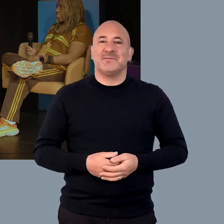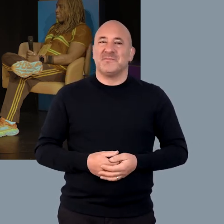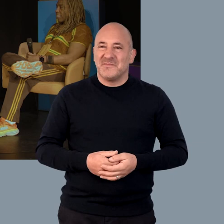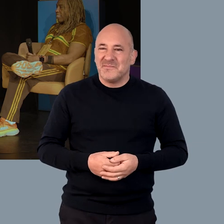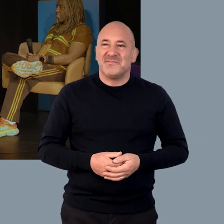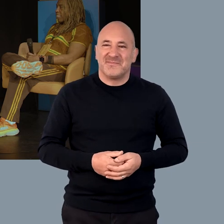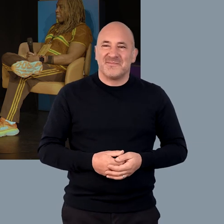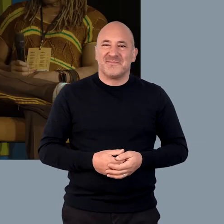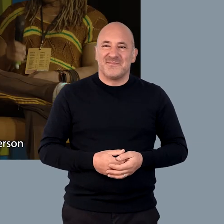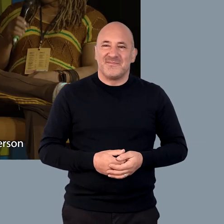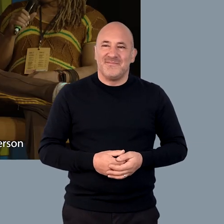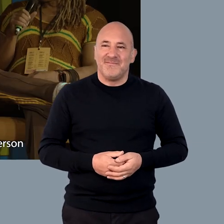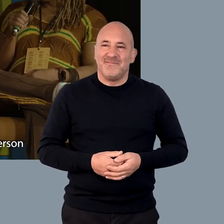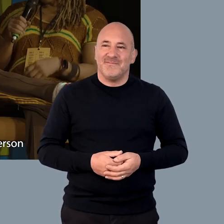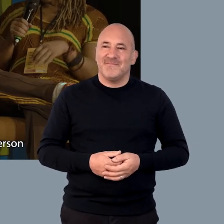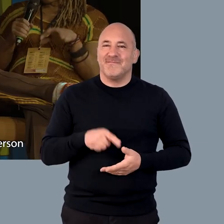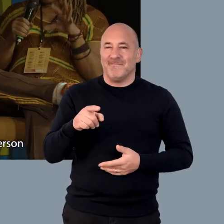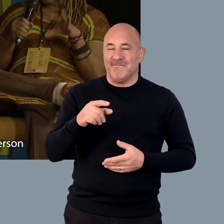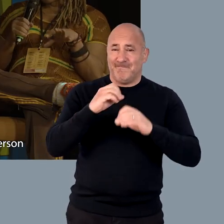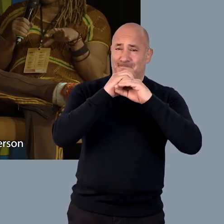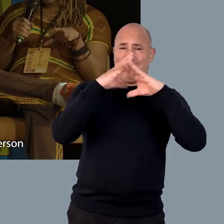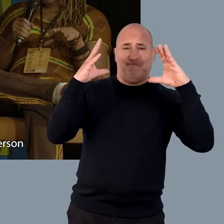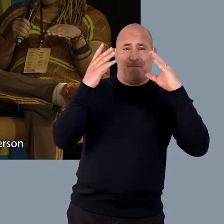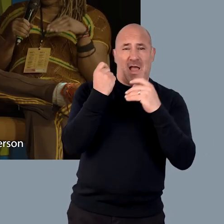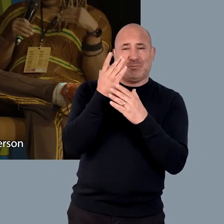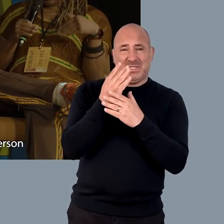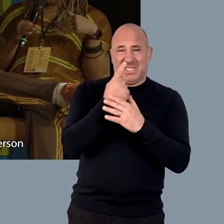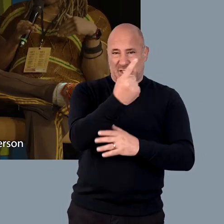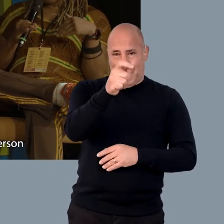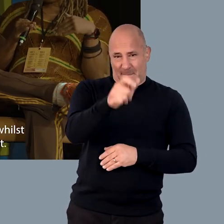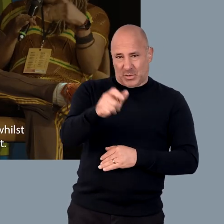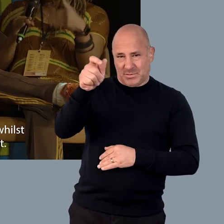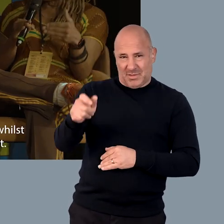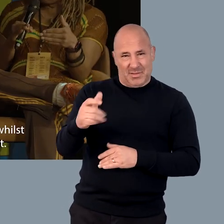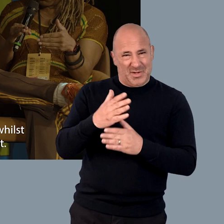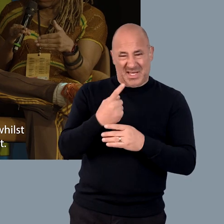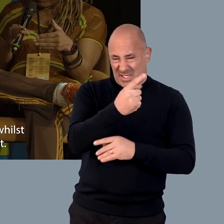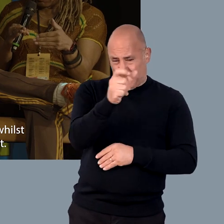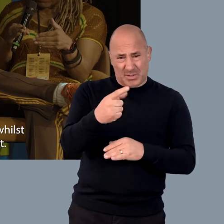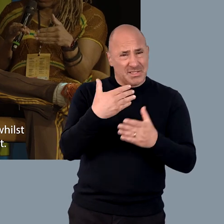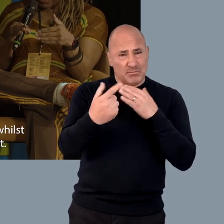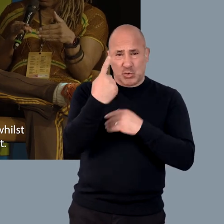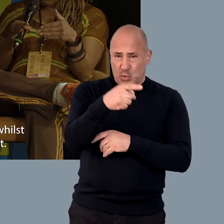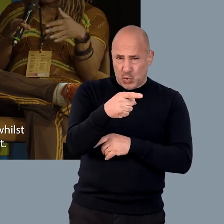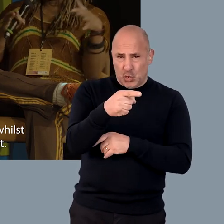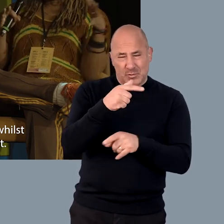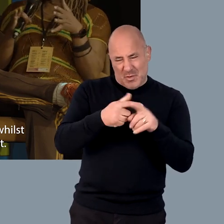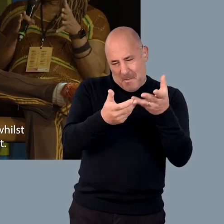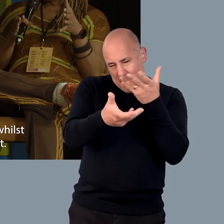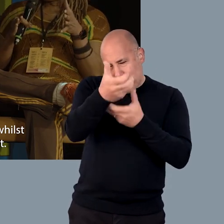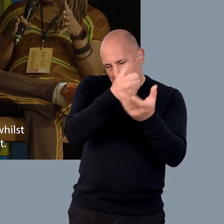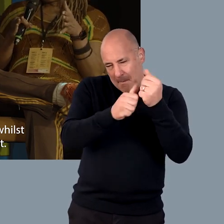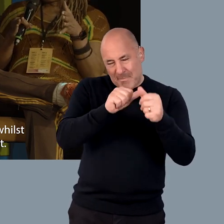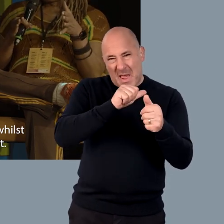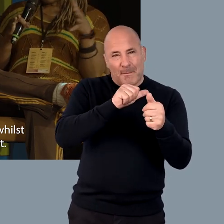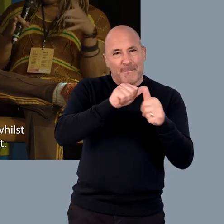Yeah So that's the whole idea is that each person you make the most of whoever each person is Whilst